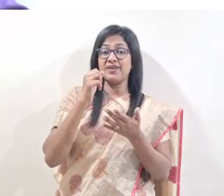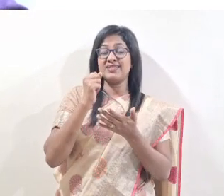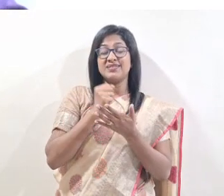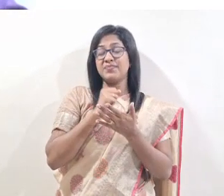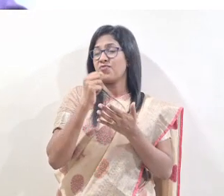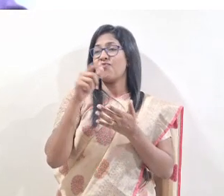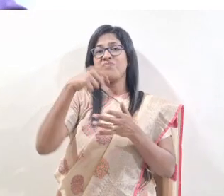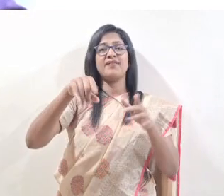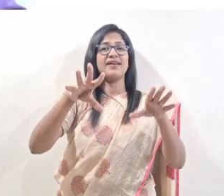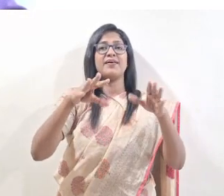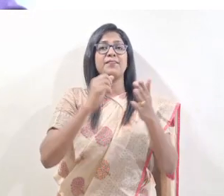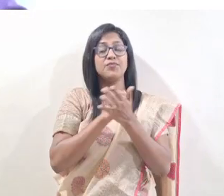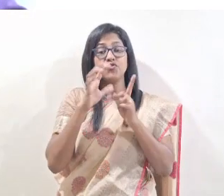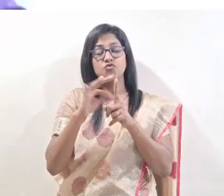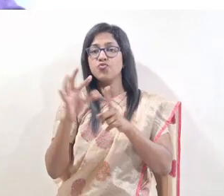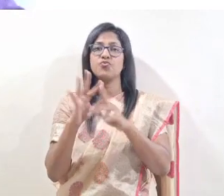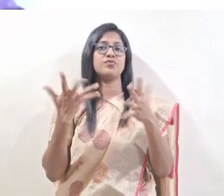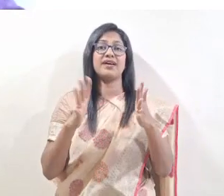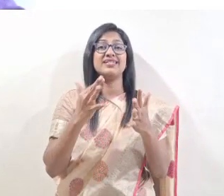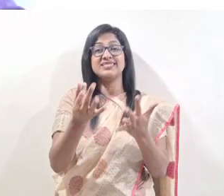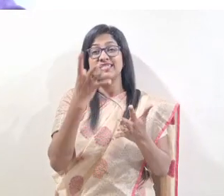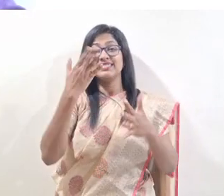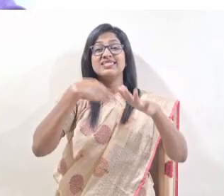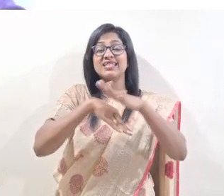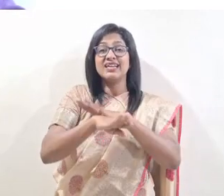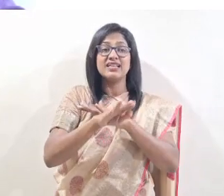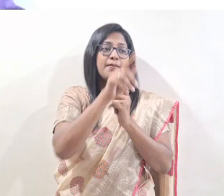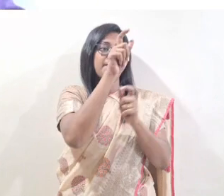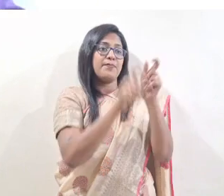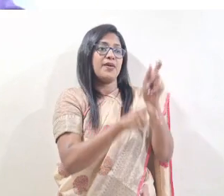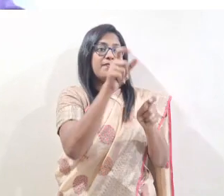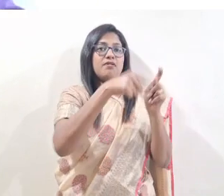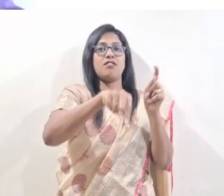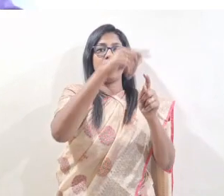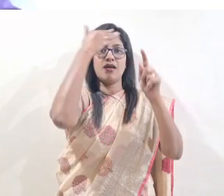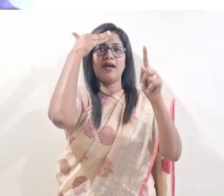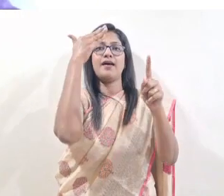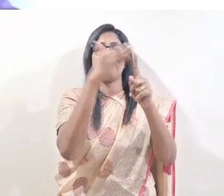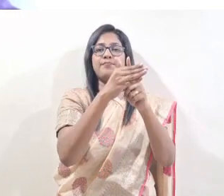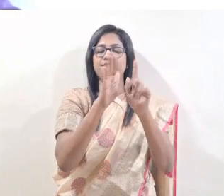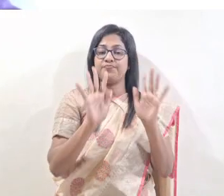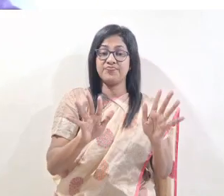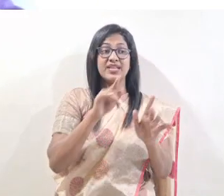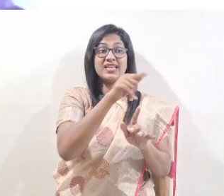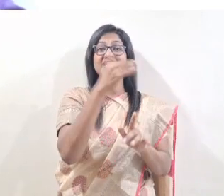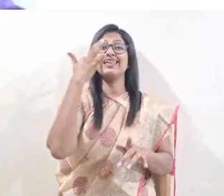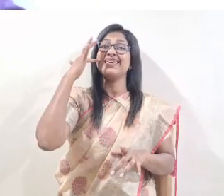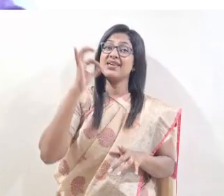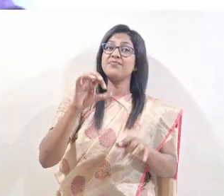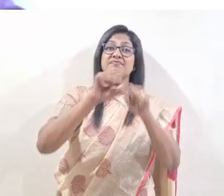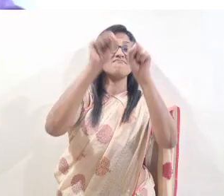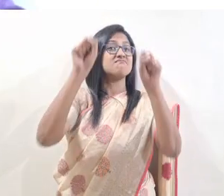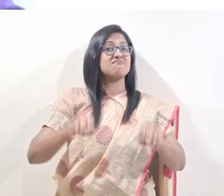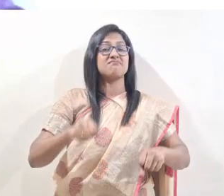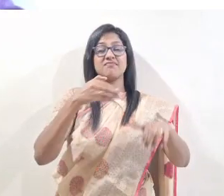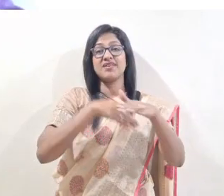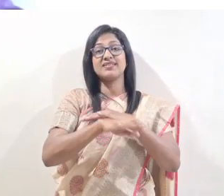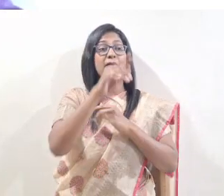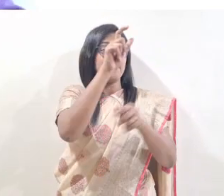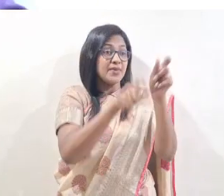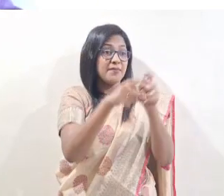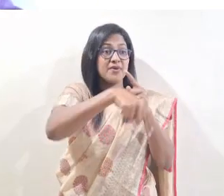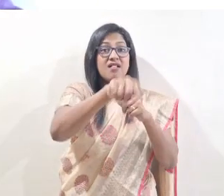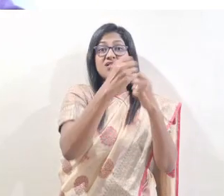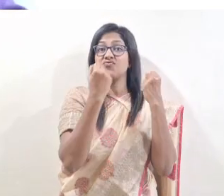biggest cornerstone of any resilience is your passenger centricity. They are the key to your system, and